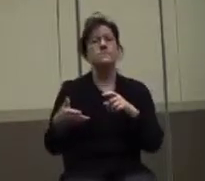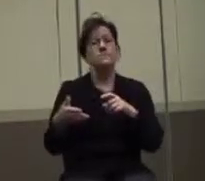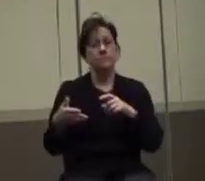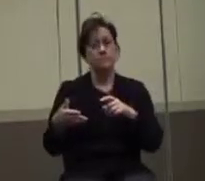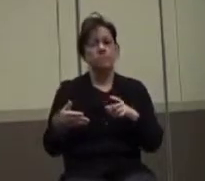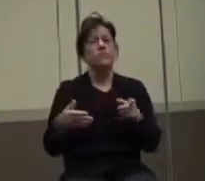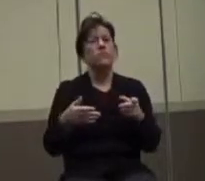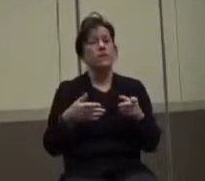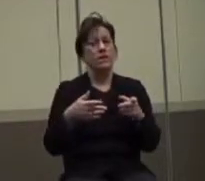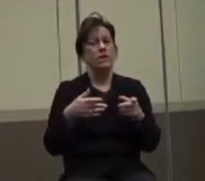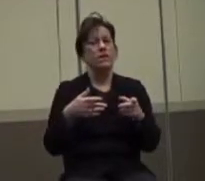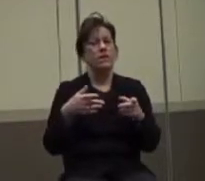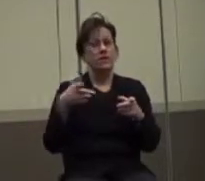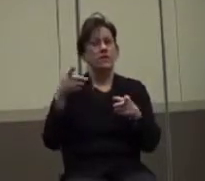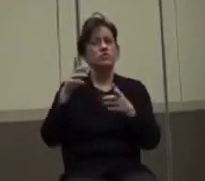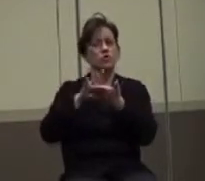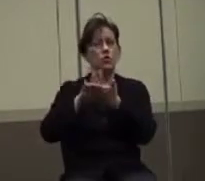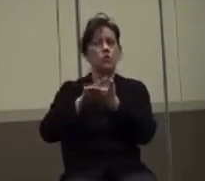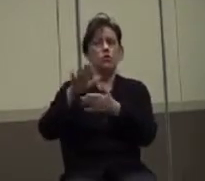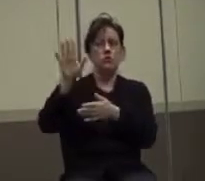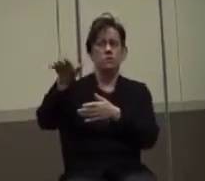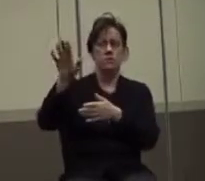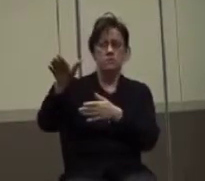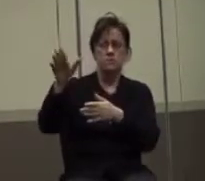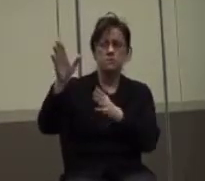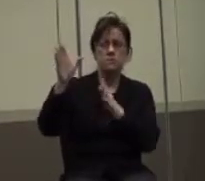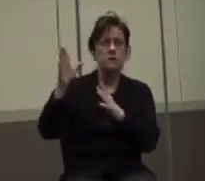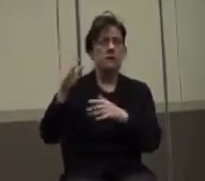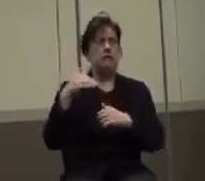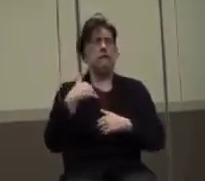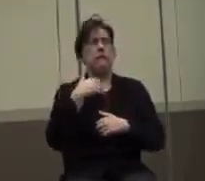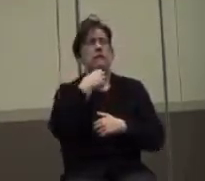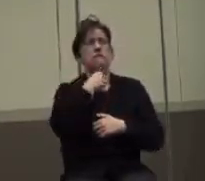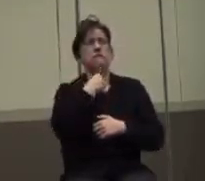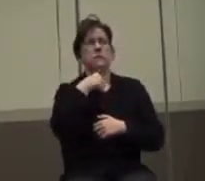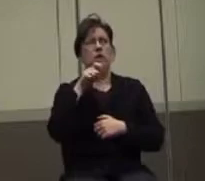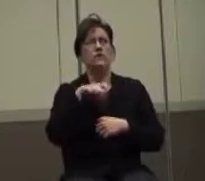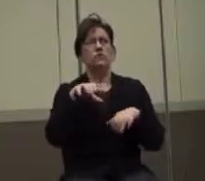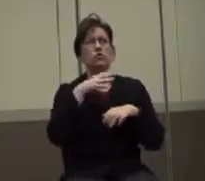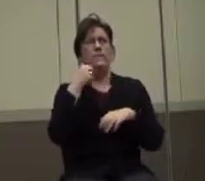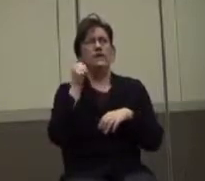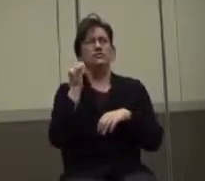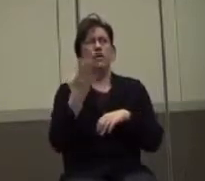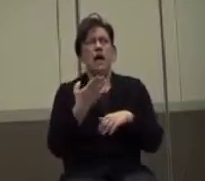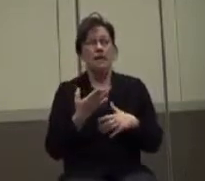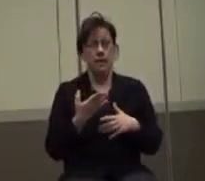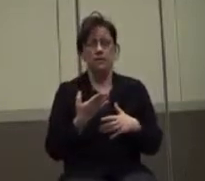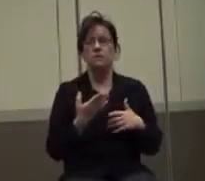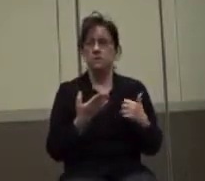to do a better job. Well, I'll go in two where you'll see, and I know I was in one due